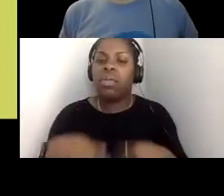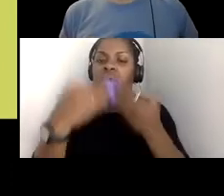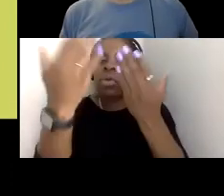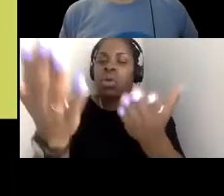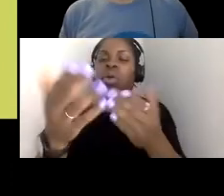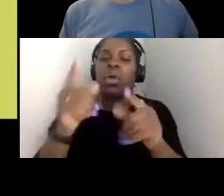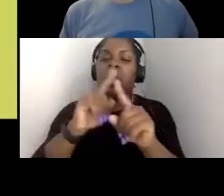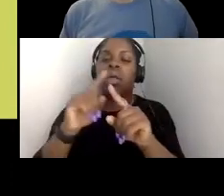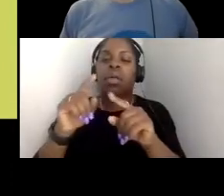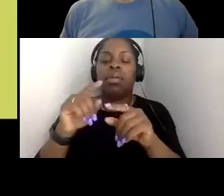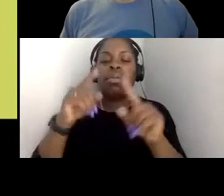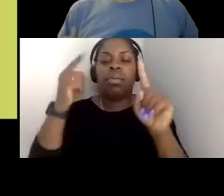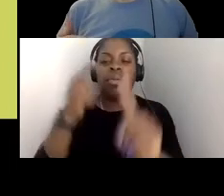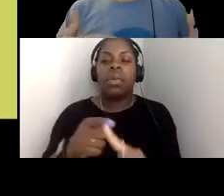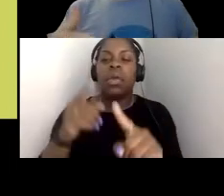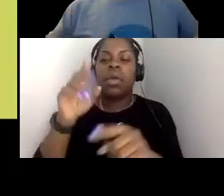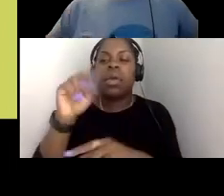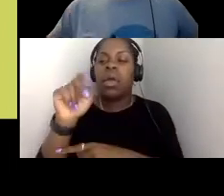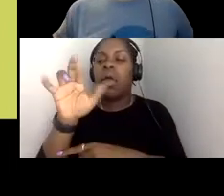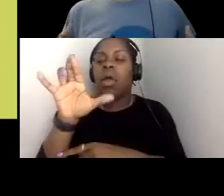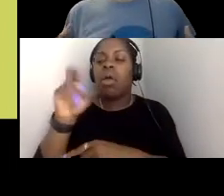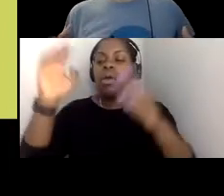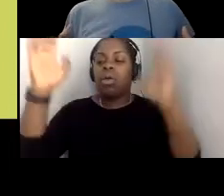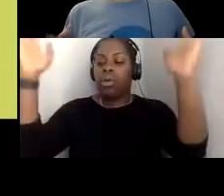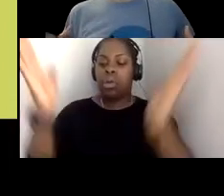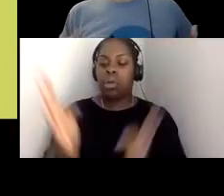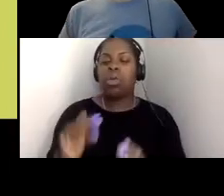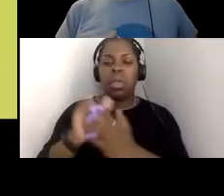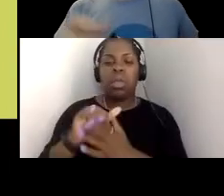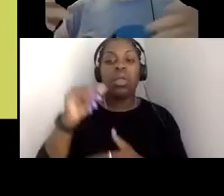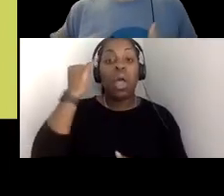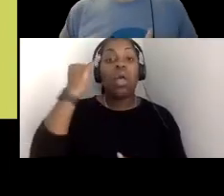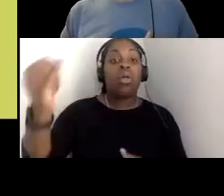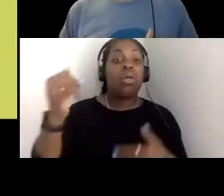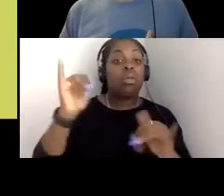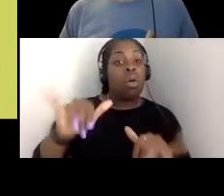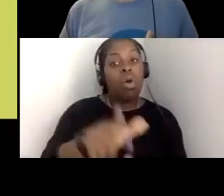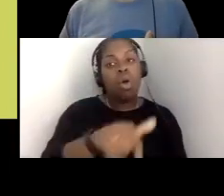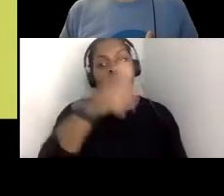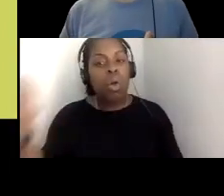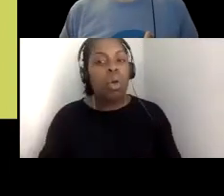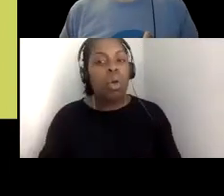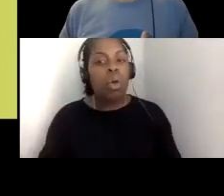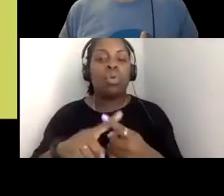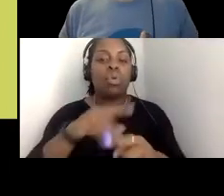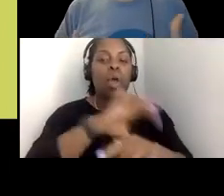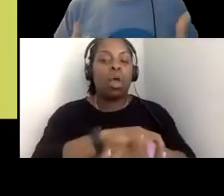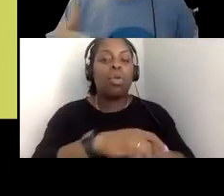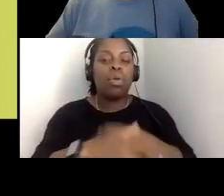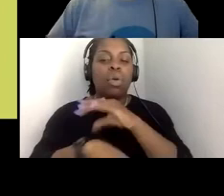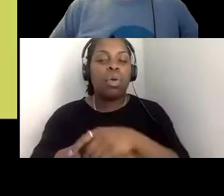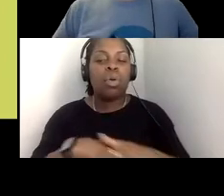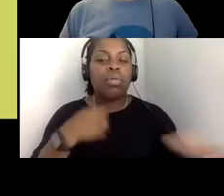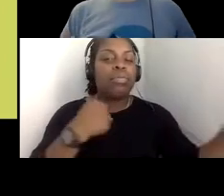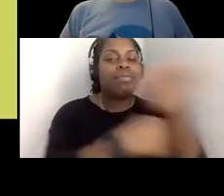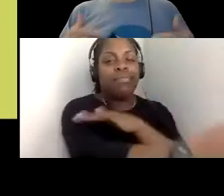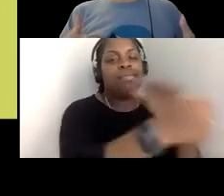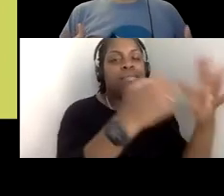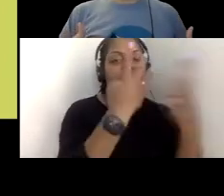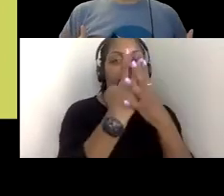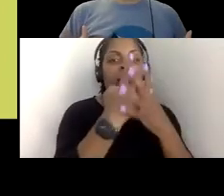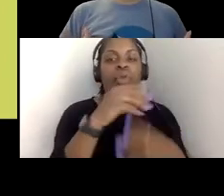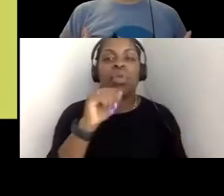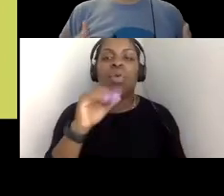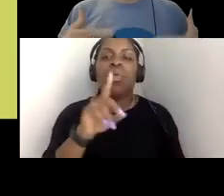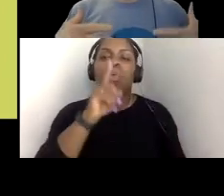narrative to the idea that this is going to be an alternative to incarceration. So we considered it an alternative